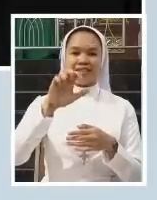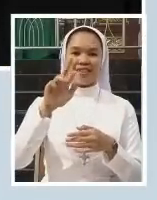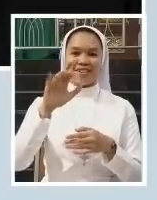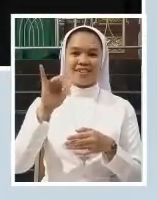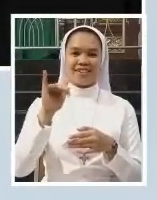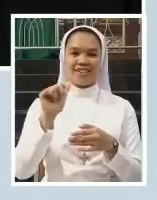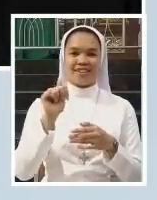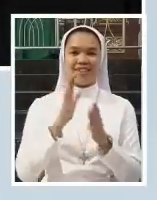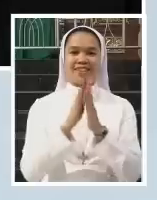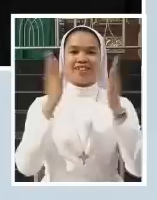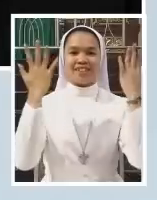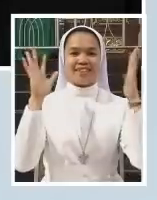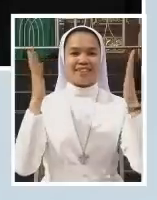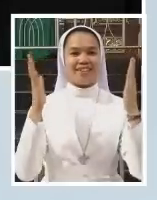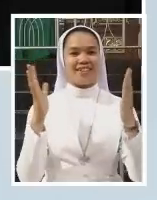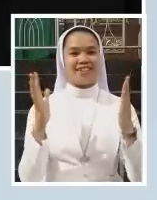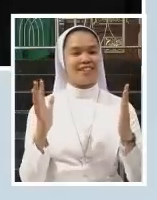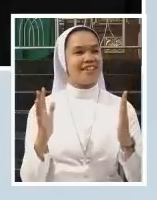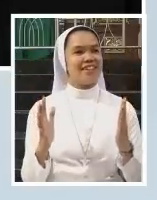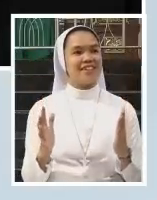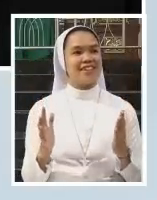Imperial.